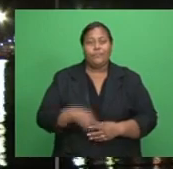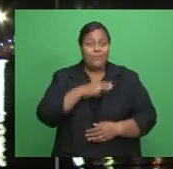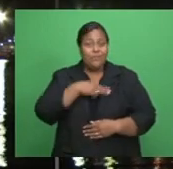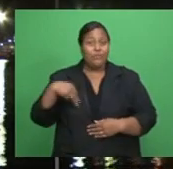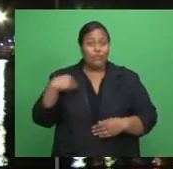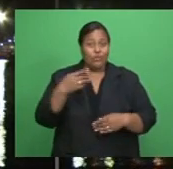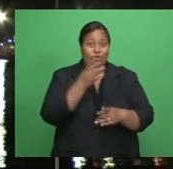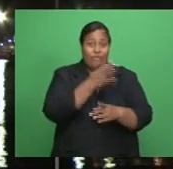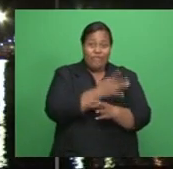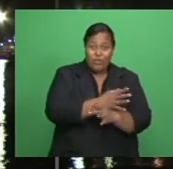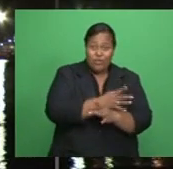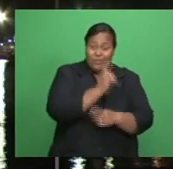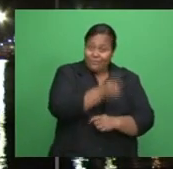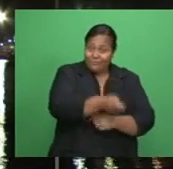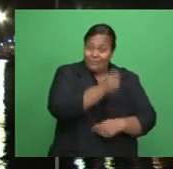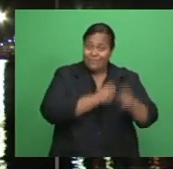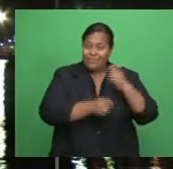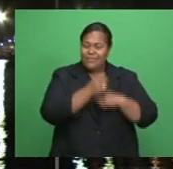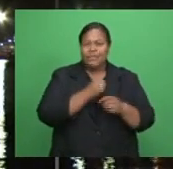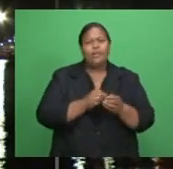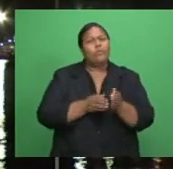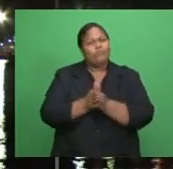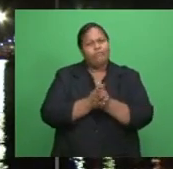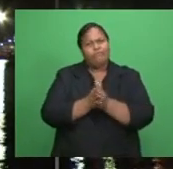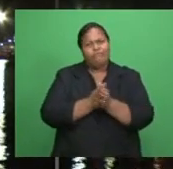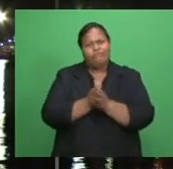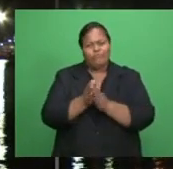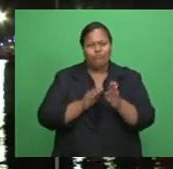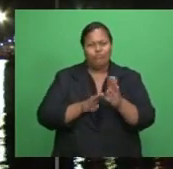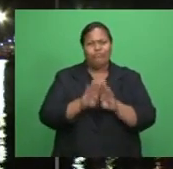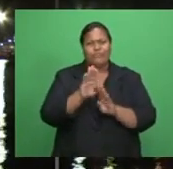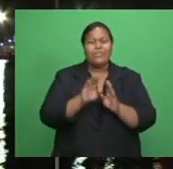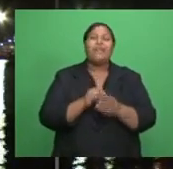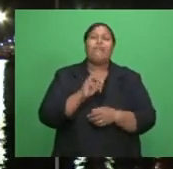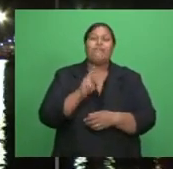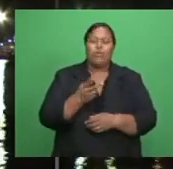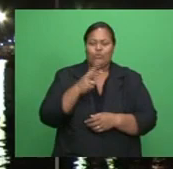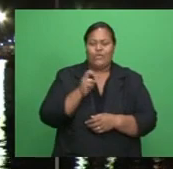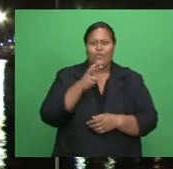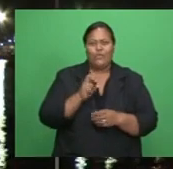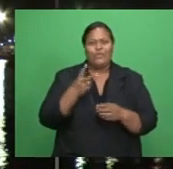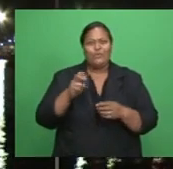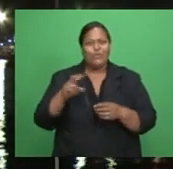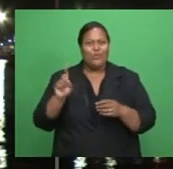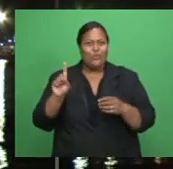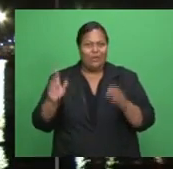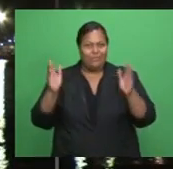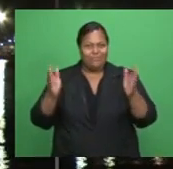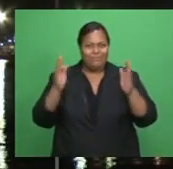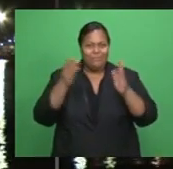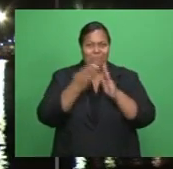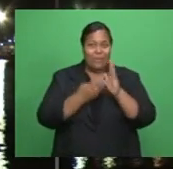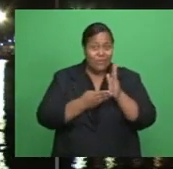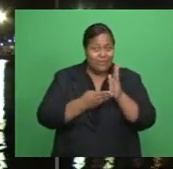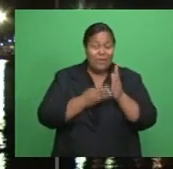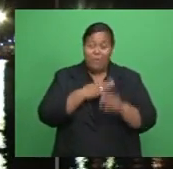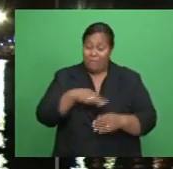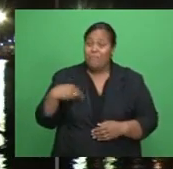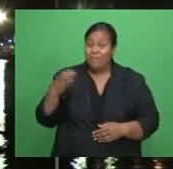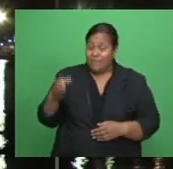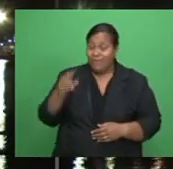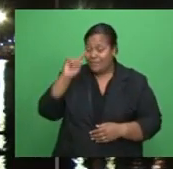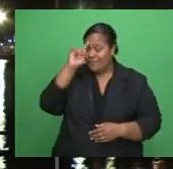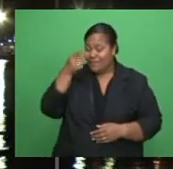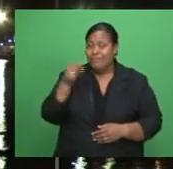a reduction in its 2020-2021 budget allocation. Minister Semikoroy Lavisau says they understand these are hard times